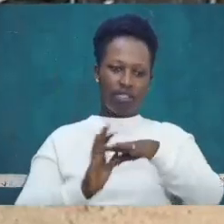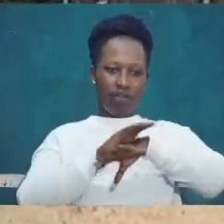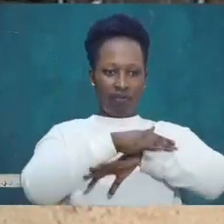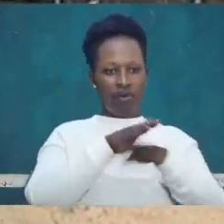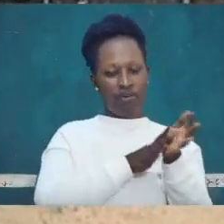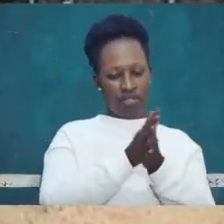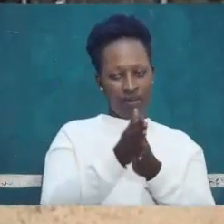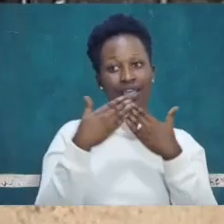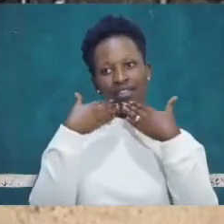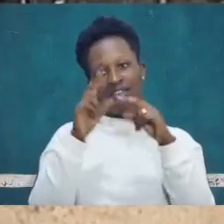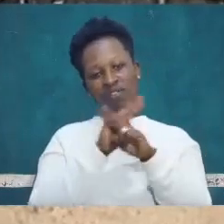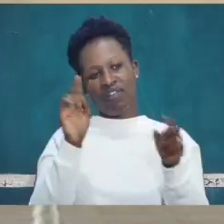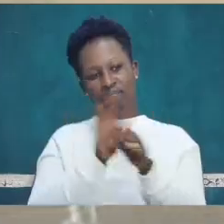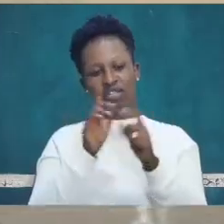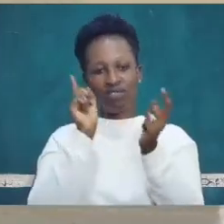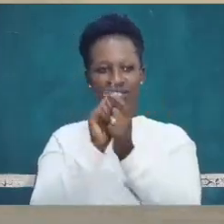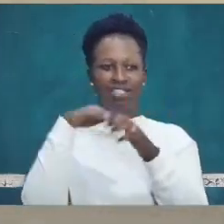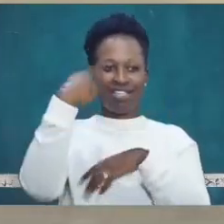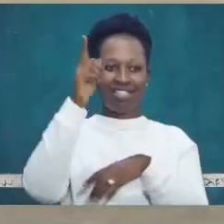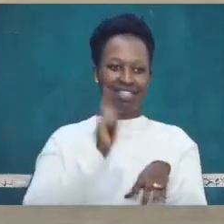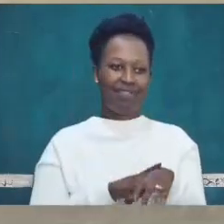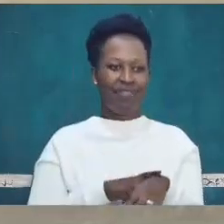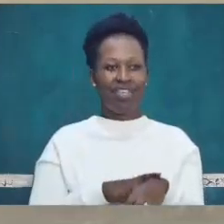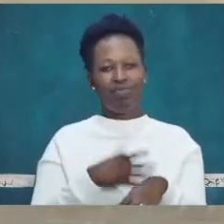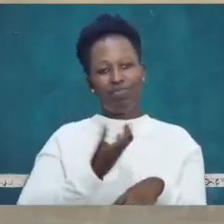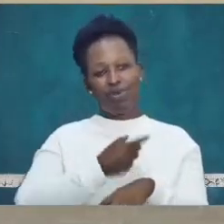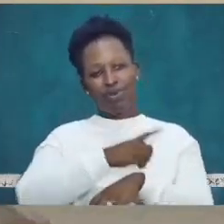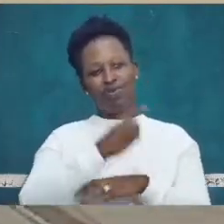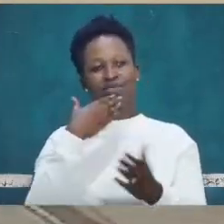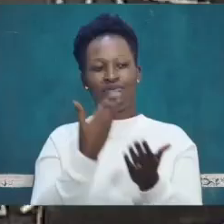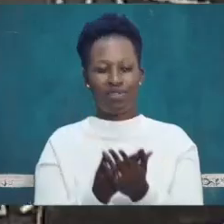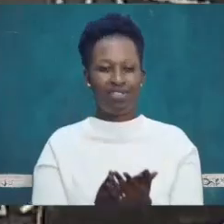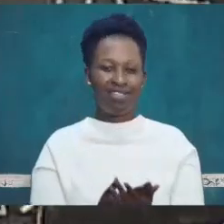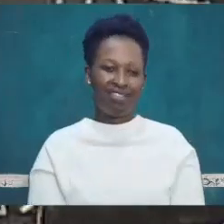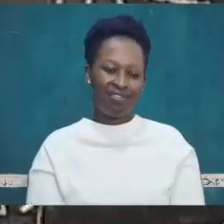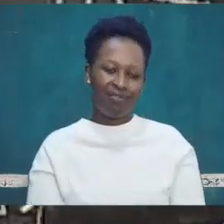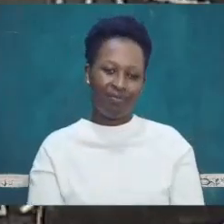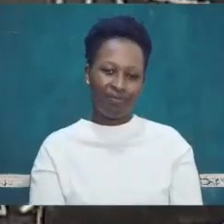very much. We meet next time in the next lesson. Have a good day. Stay calm.